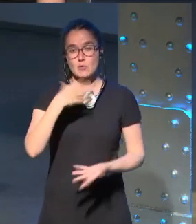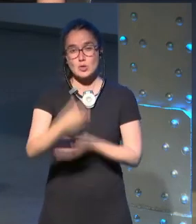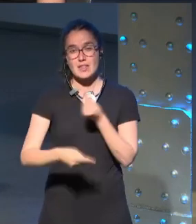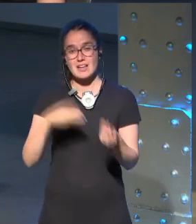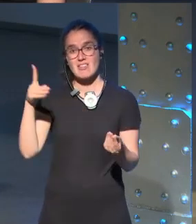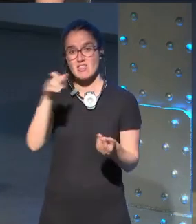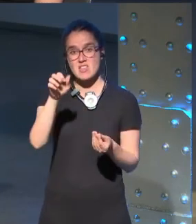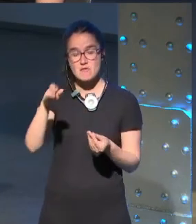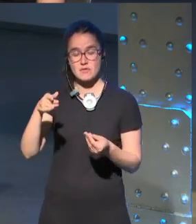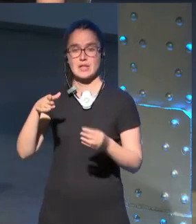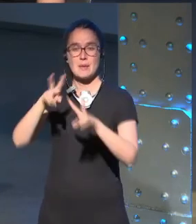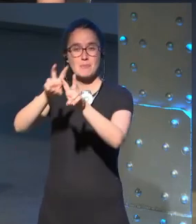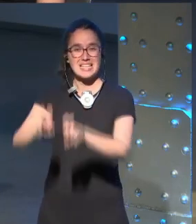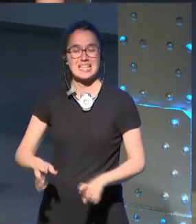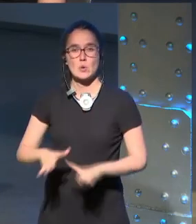true case,